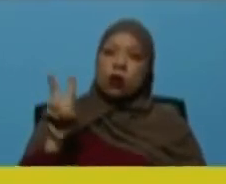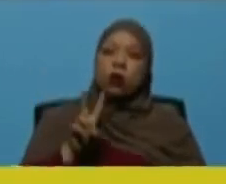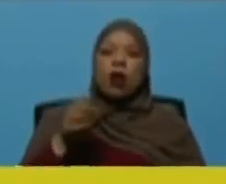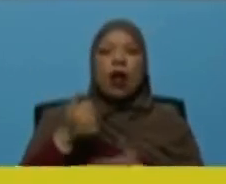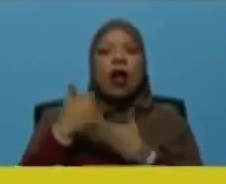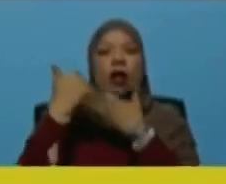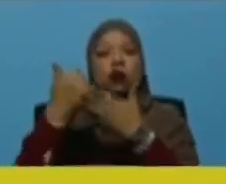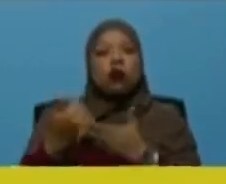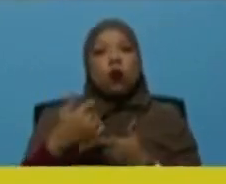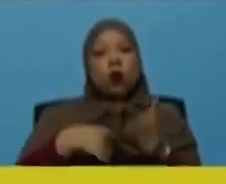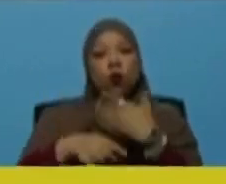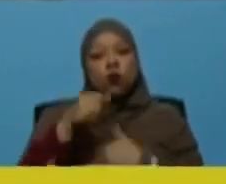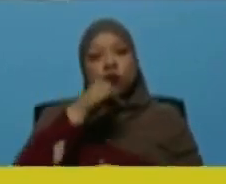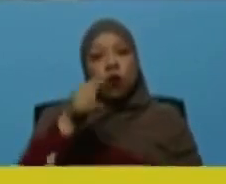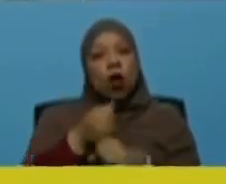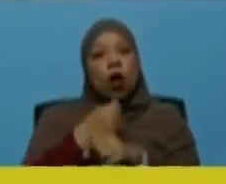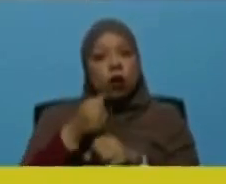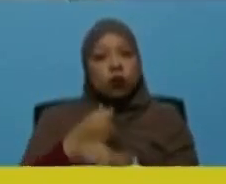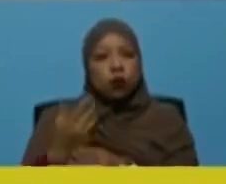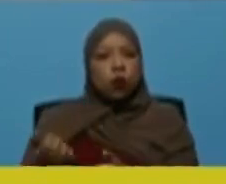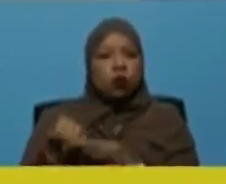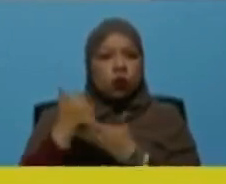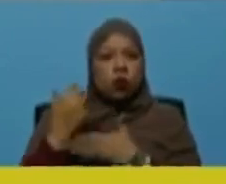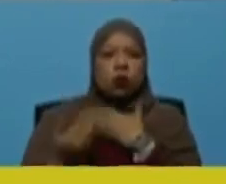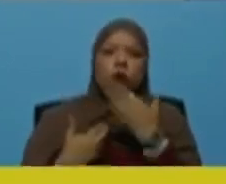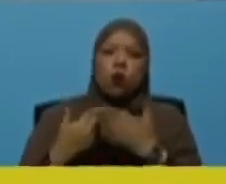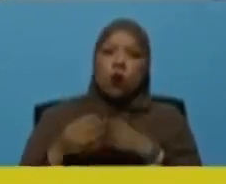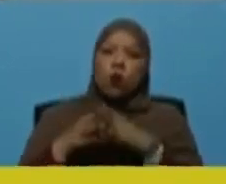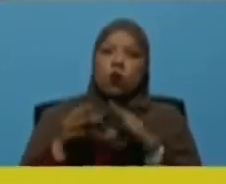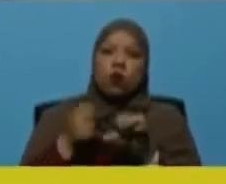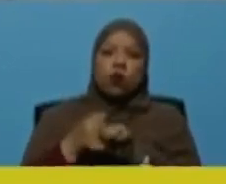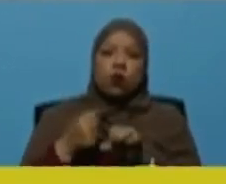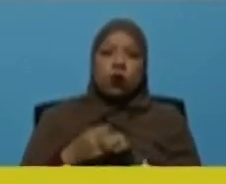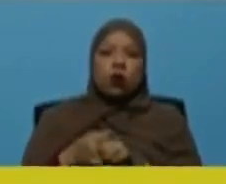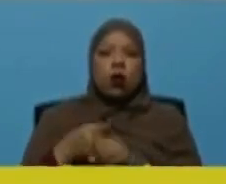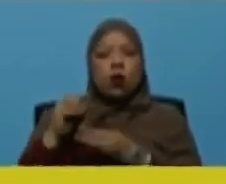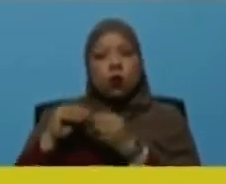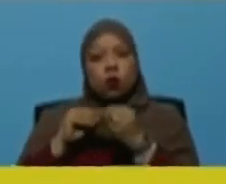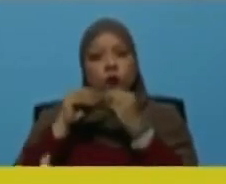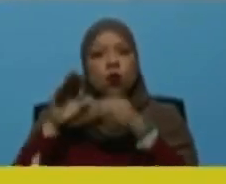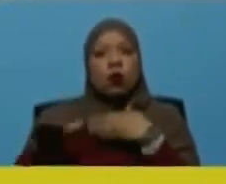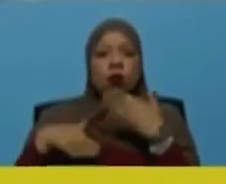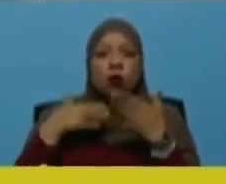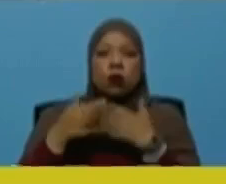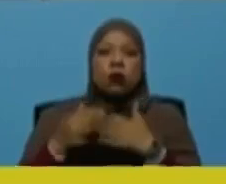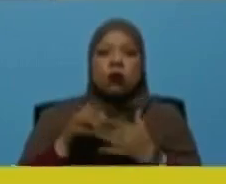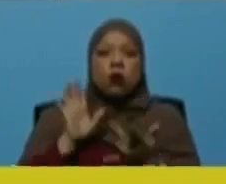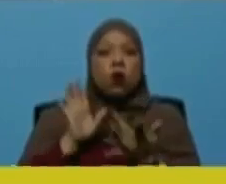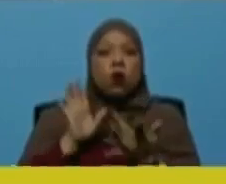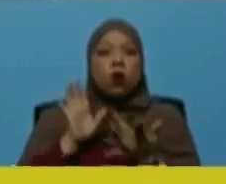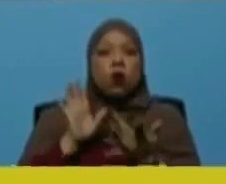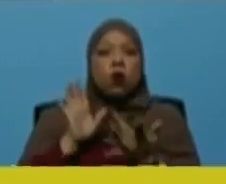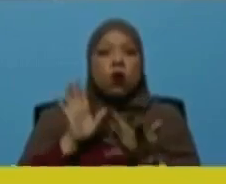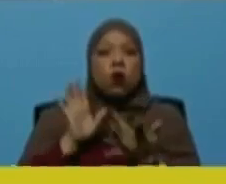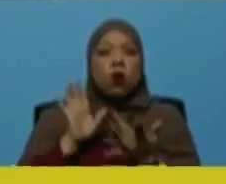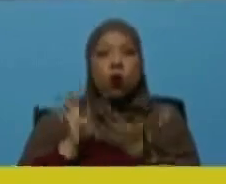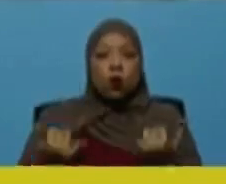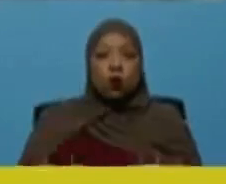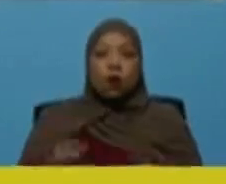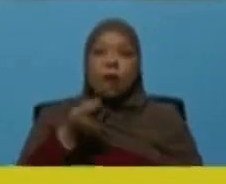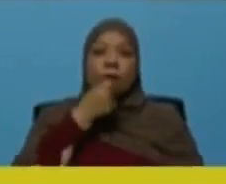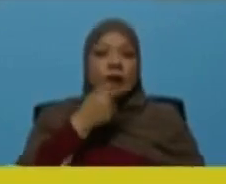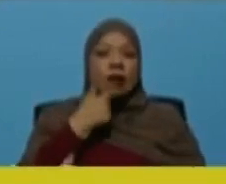help the people who need to help, and fix everything that needs to be fixed. Let's analyze in